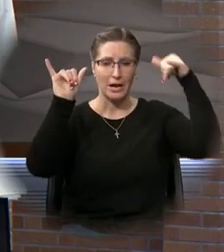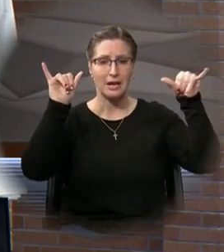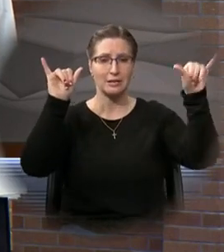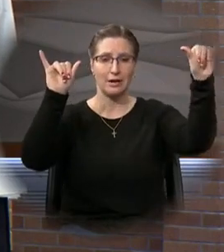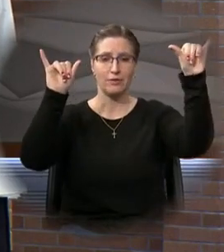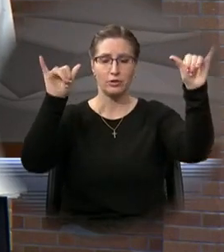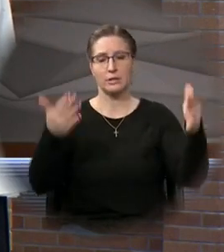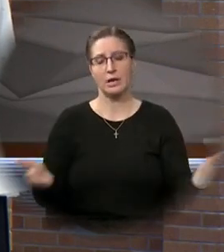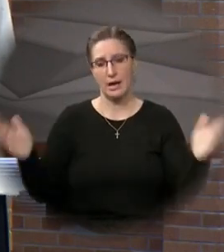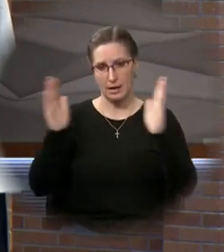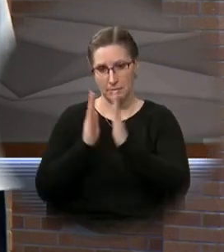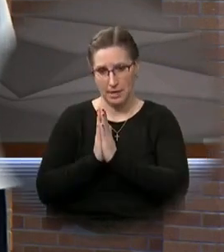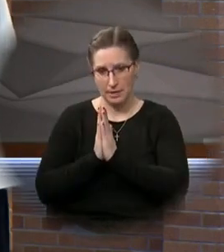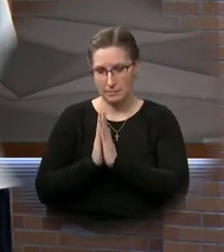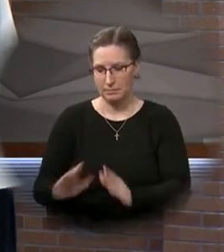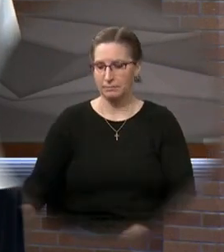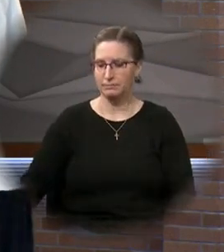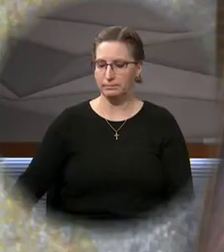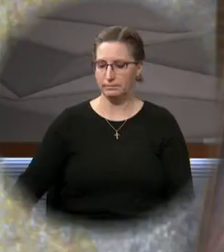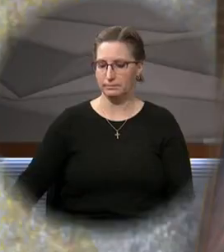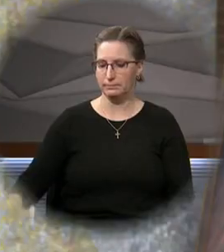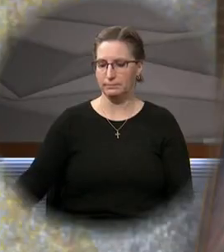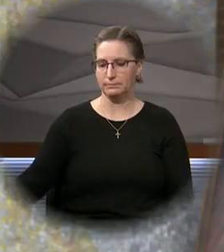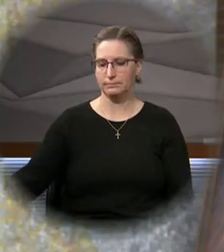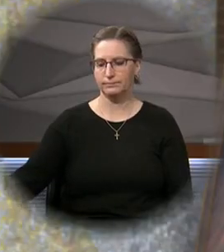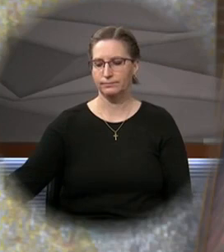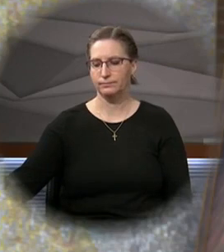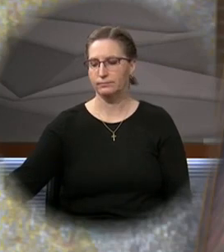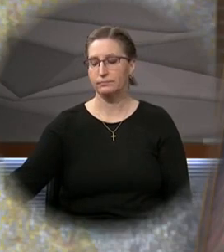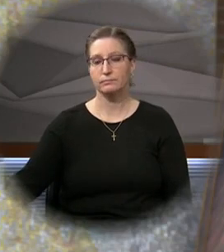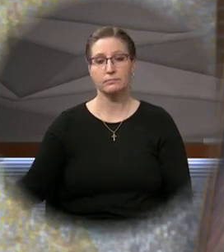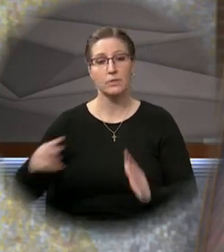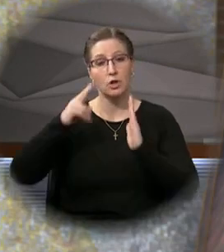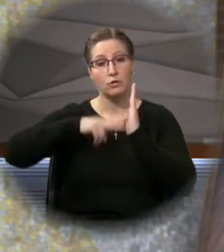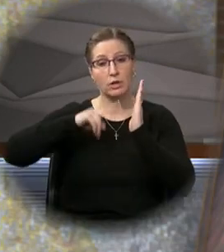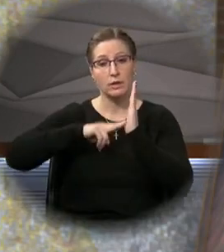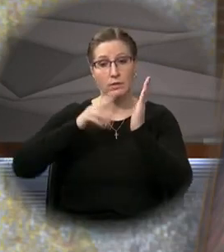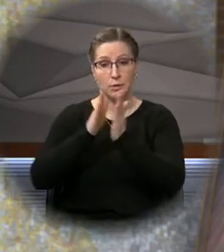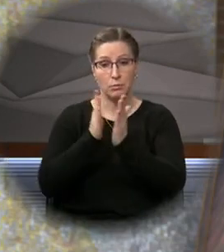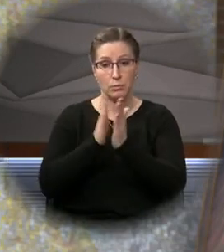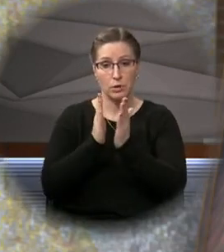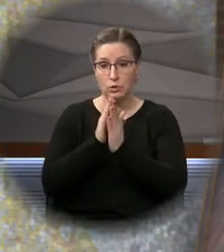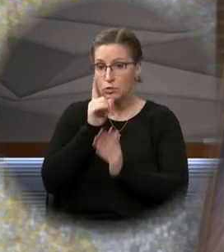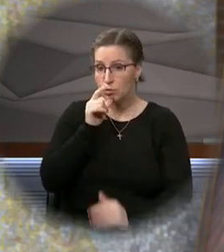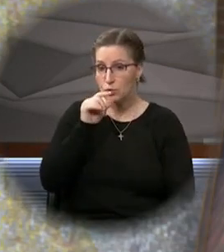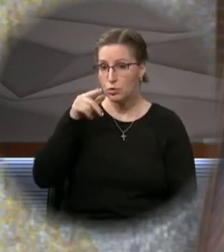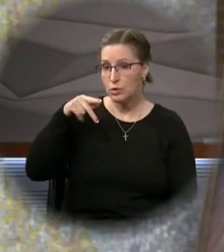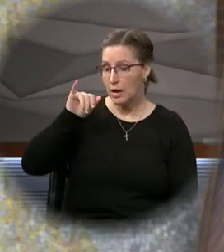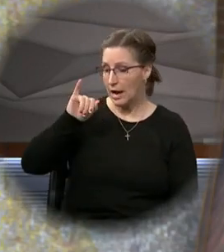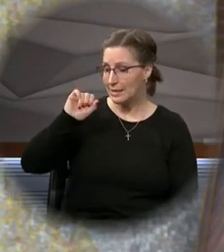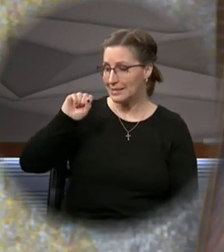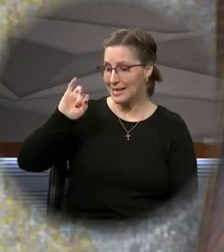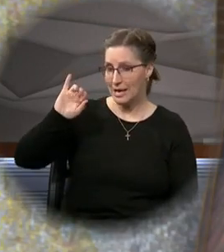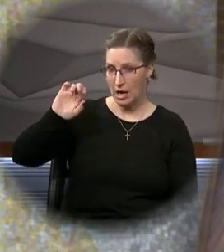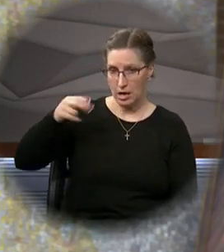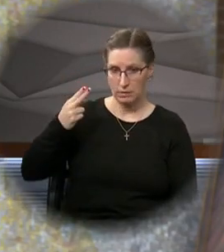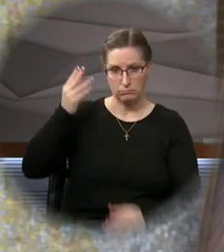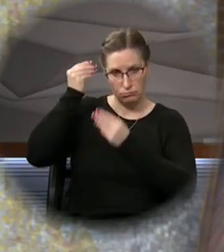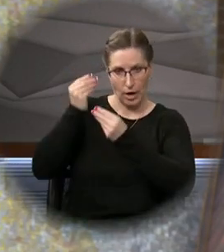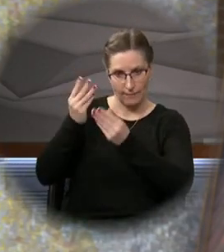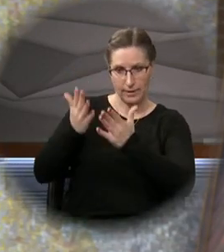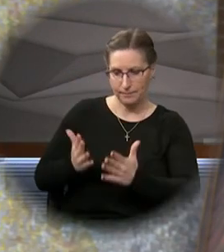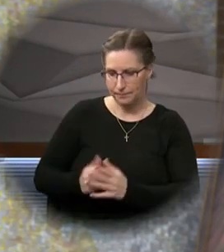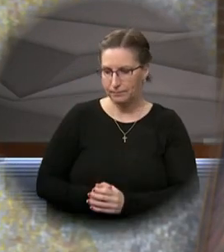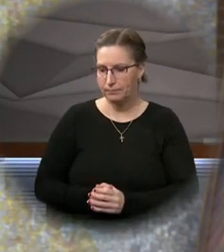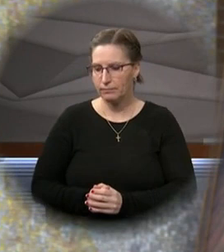forever and ever. Amen. Amen. A reading from the book of the prophet Isaiah.